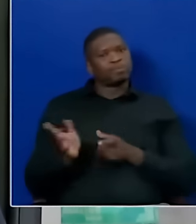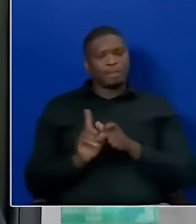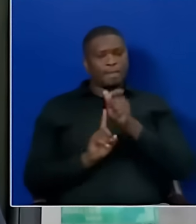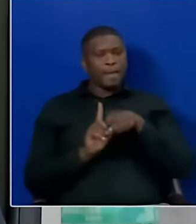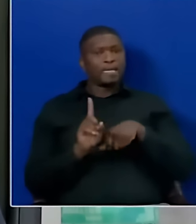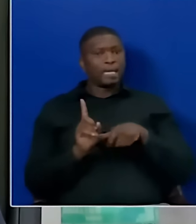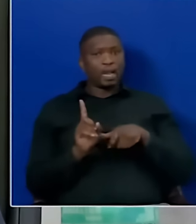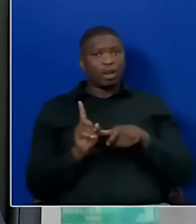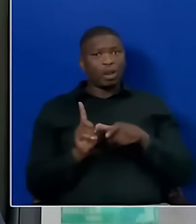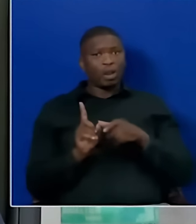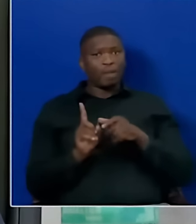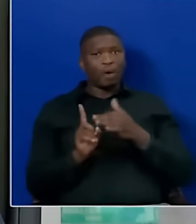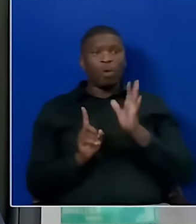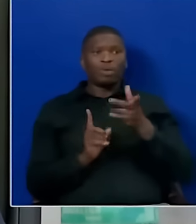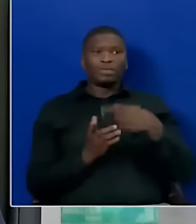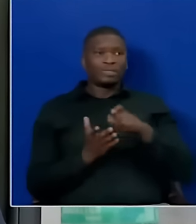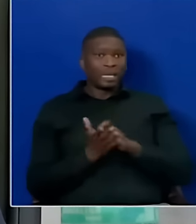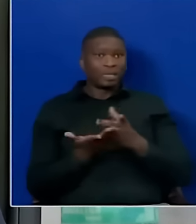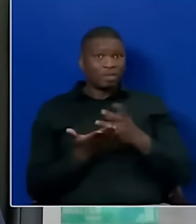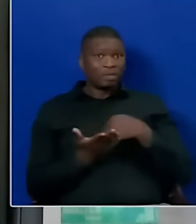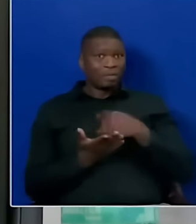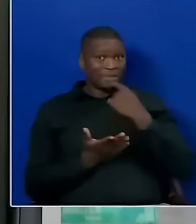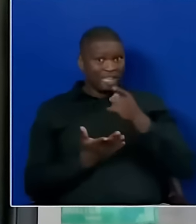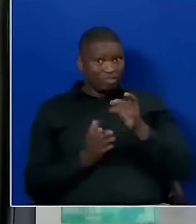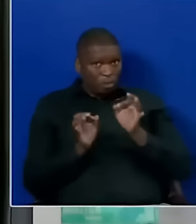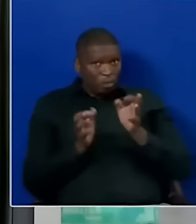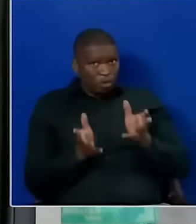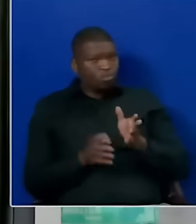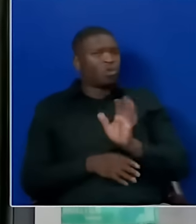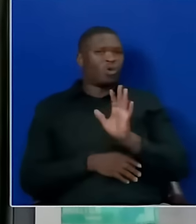I'm not saying it is right, but that is what I think